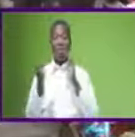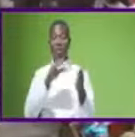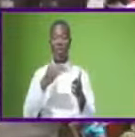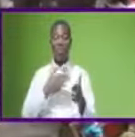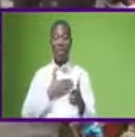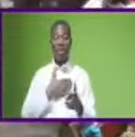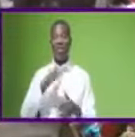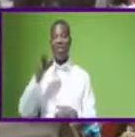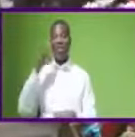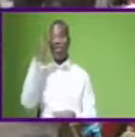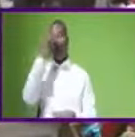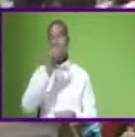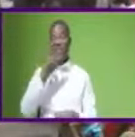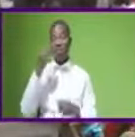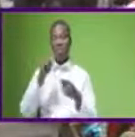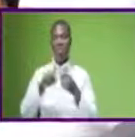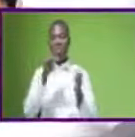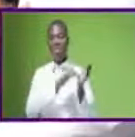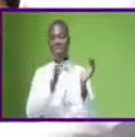yesu